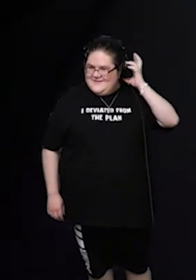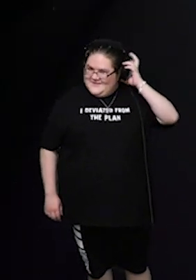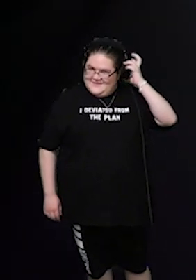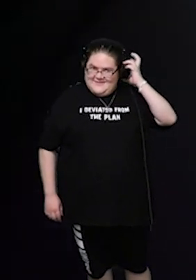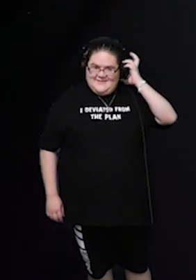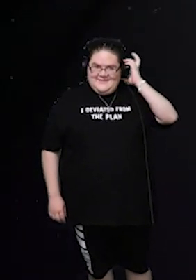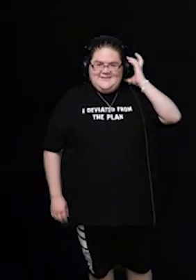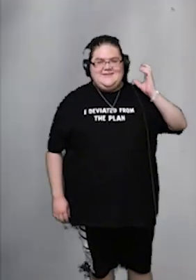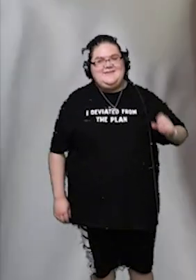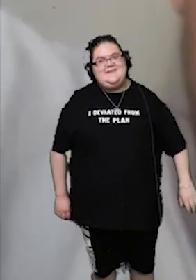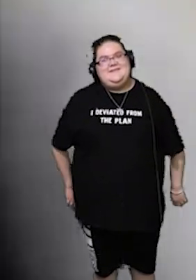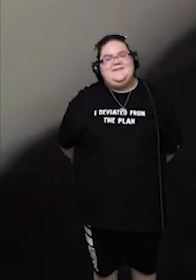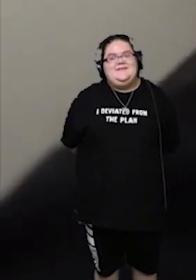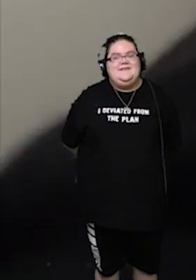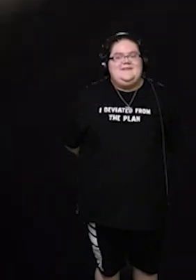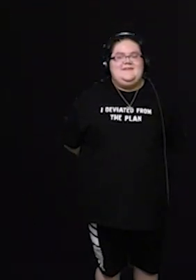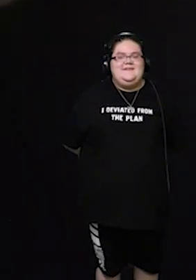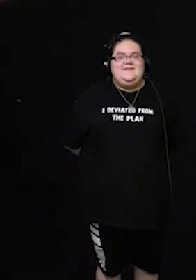big.